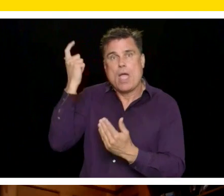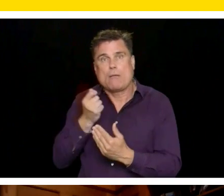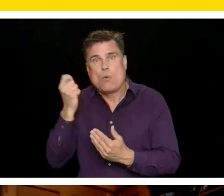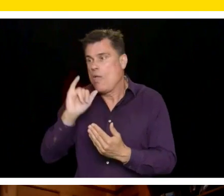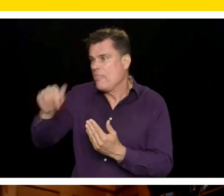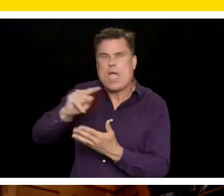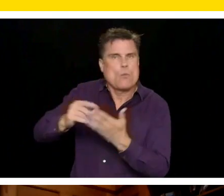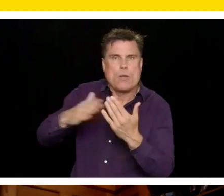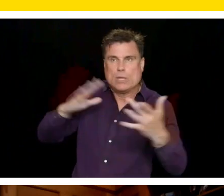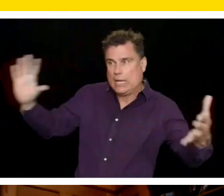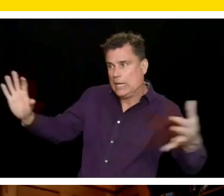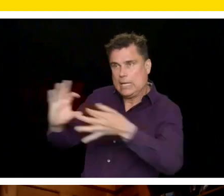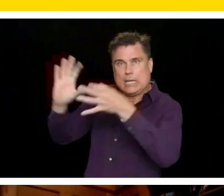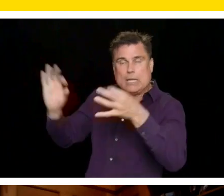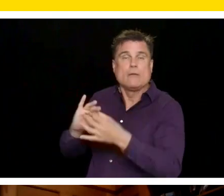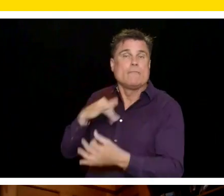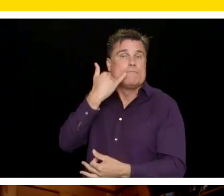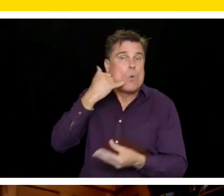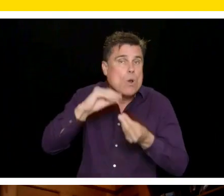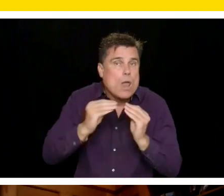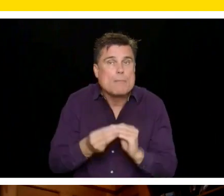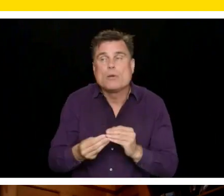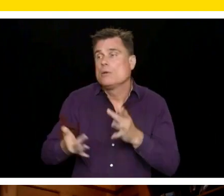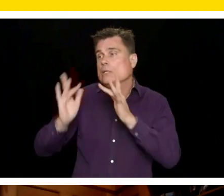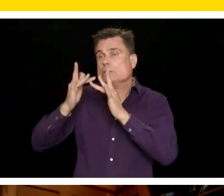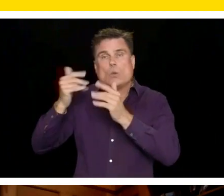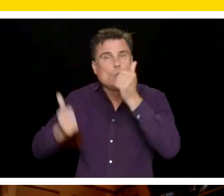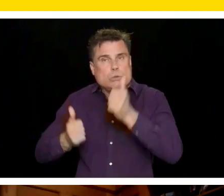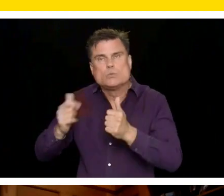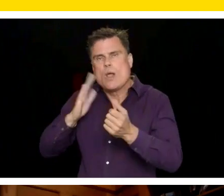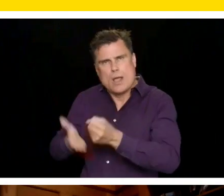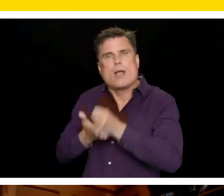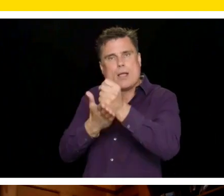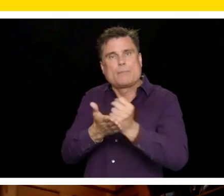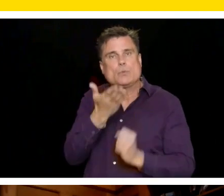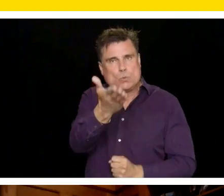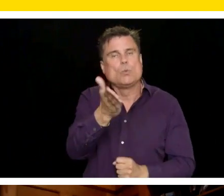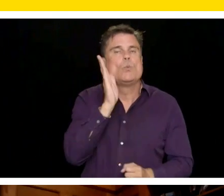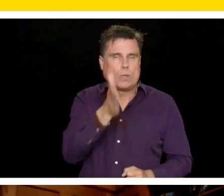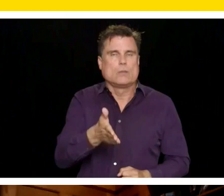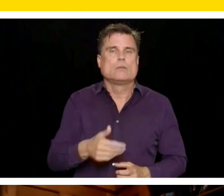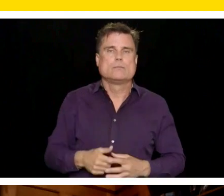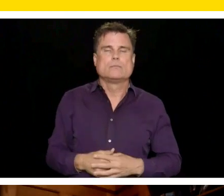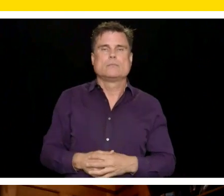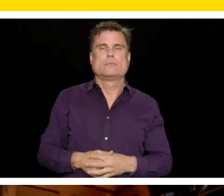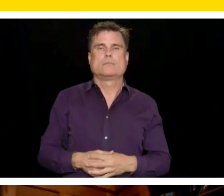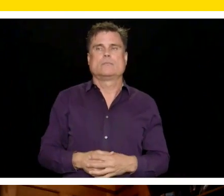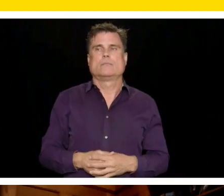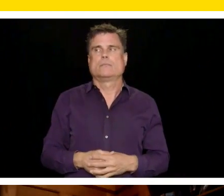that. Thank you for that, Minister. And my next question is,